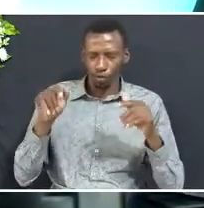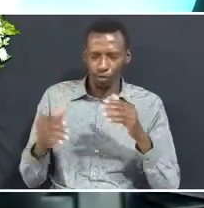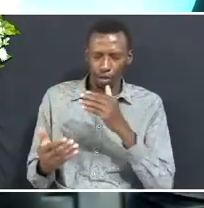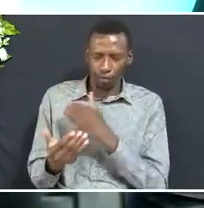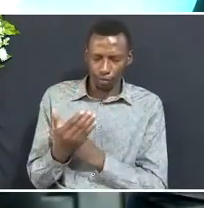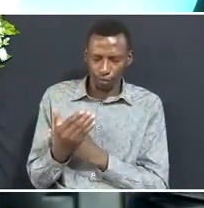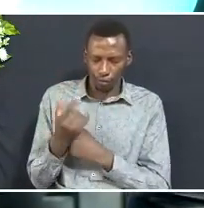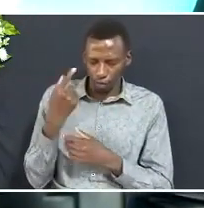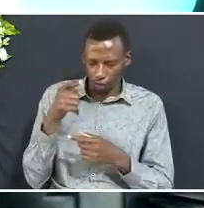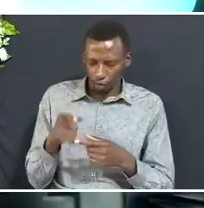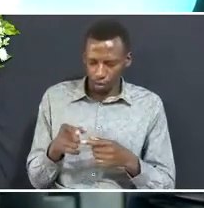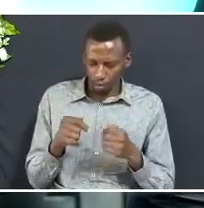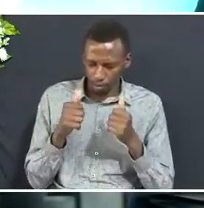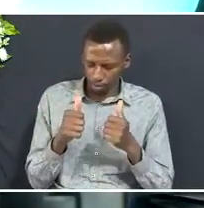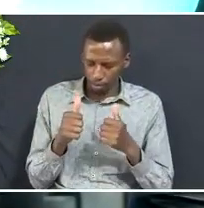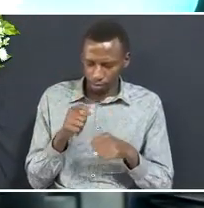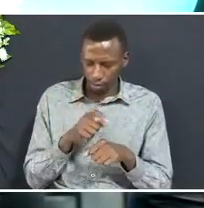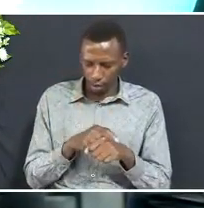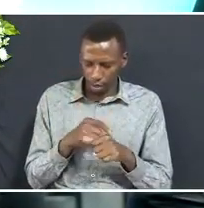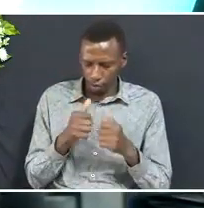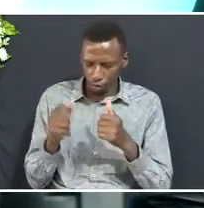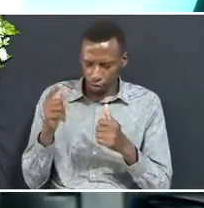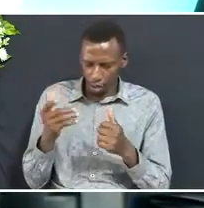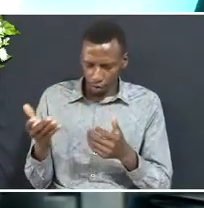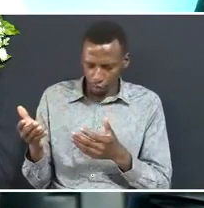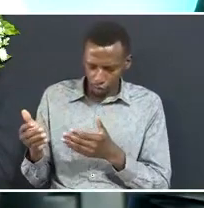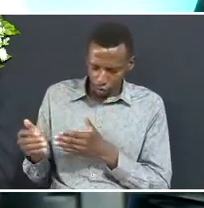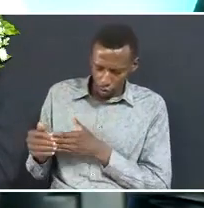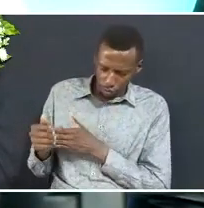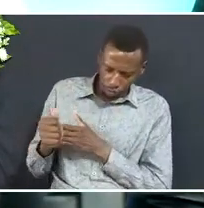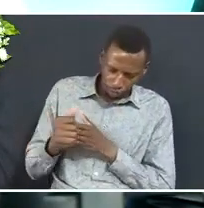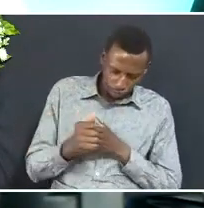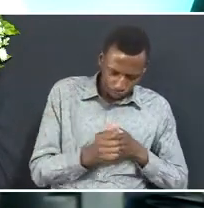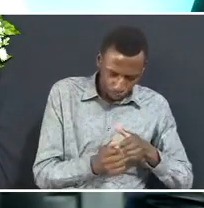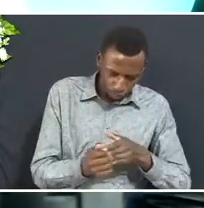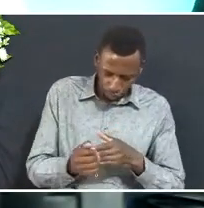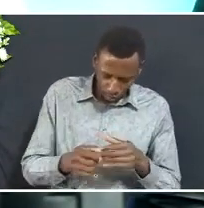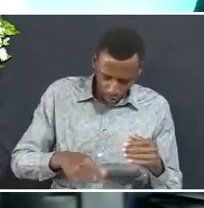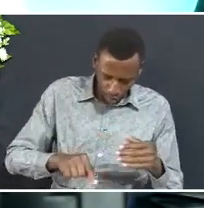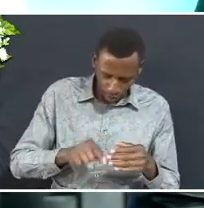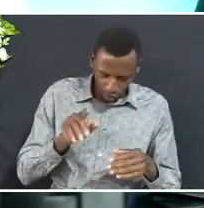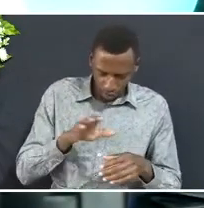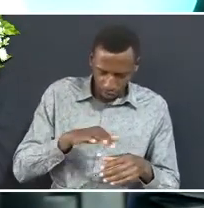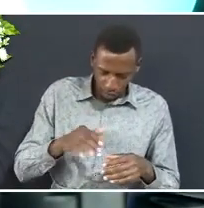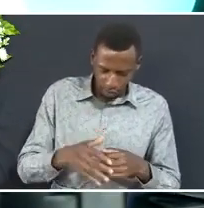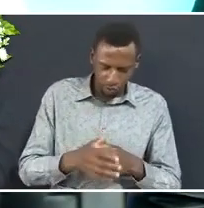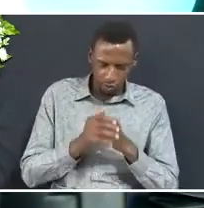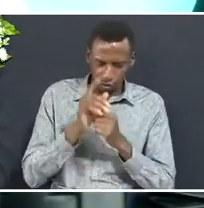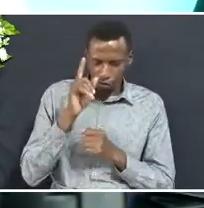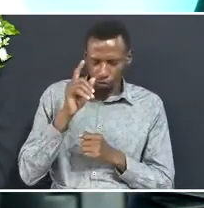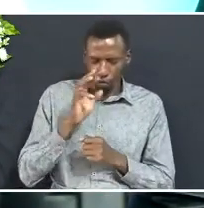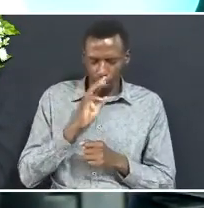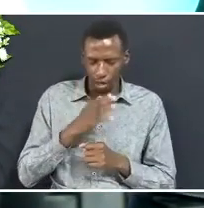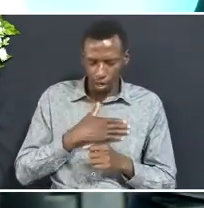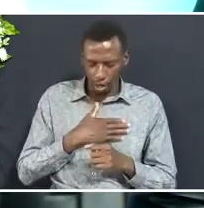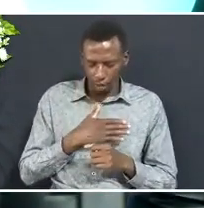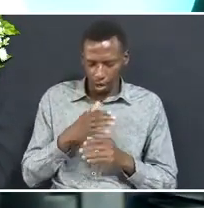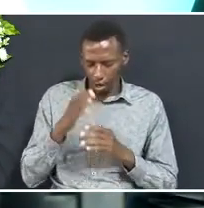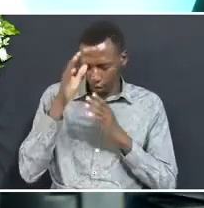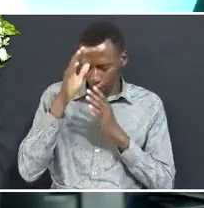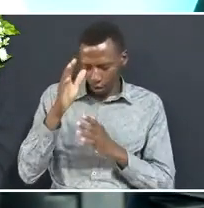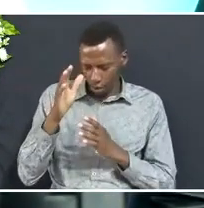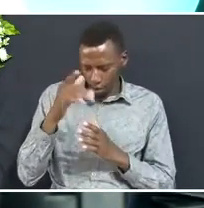brought us to your presence to worship you. You are our Abba Father. We cry unto